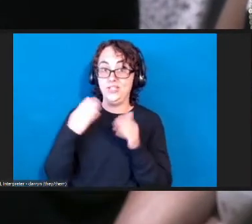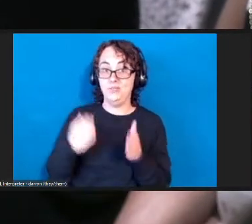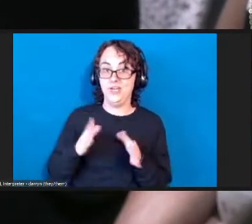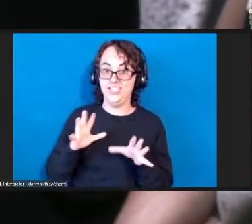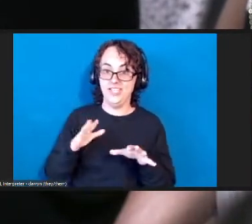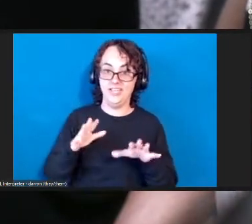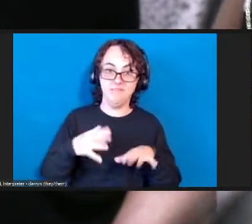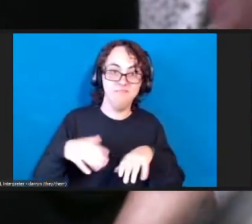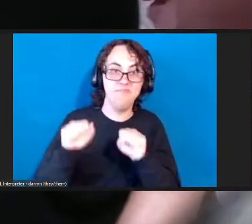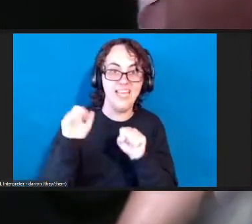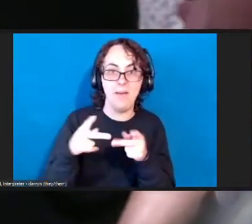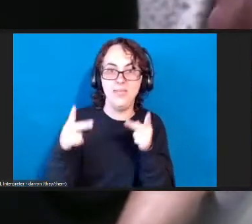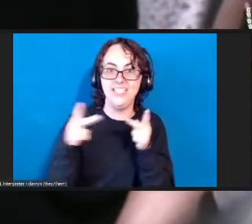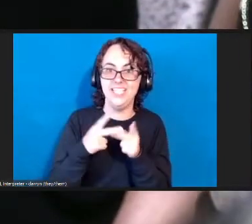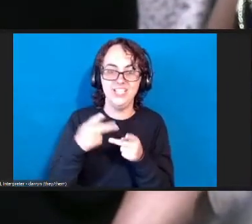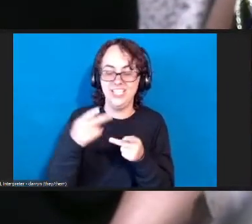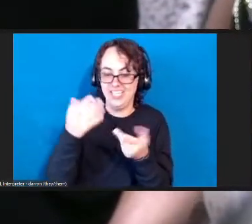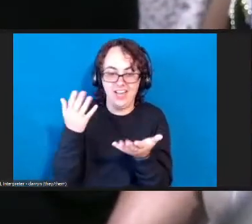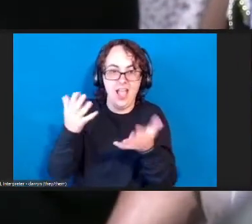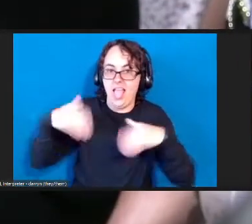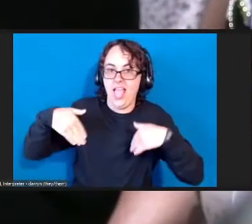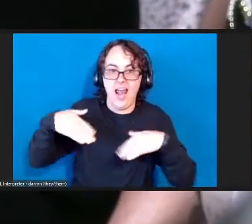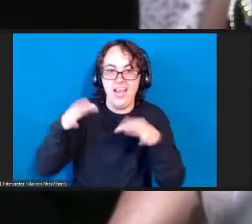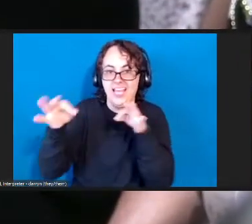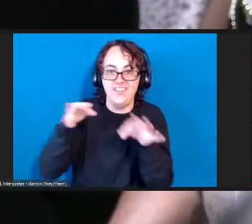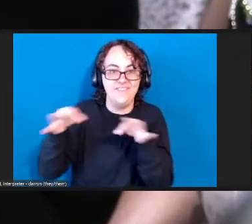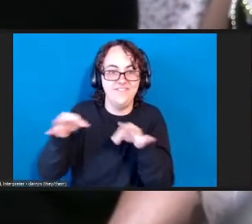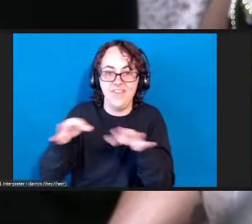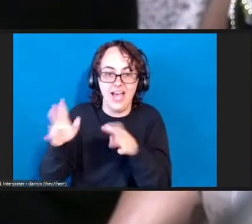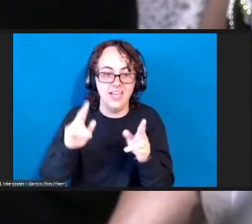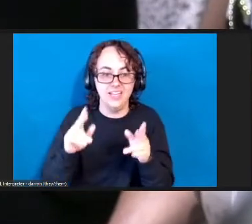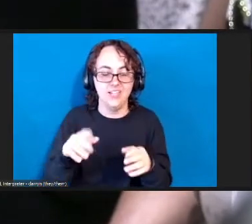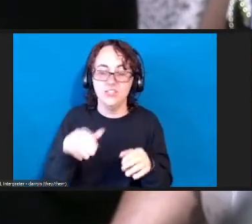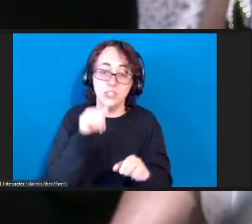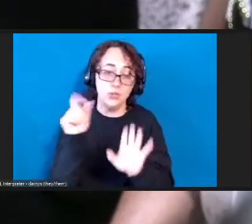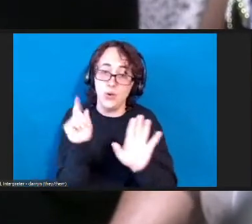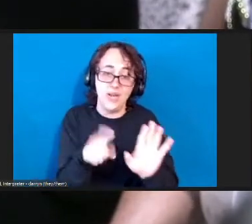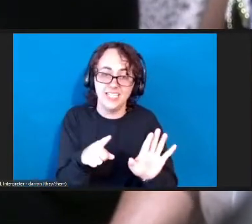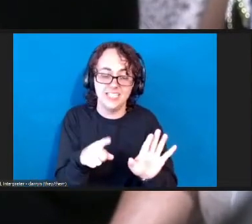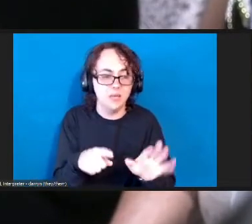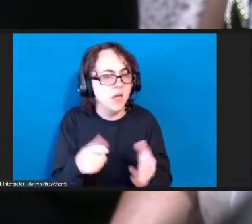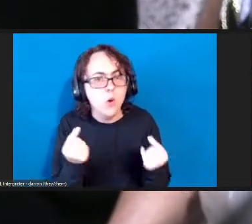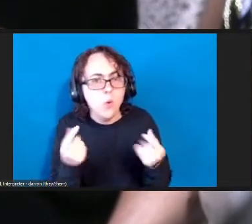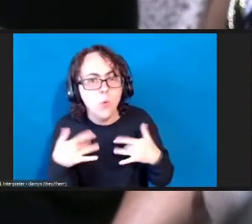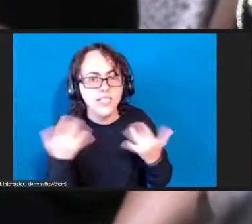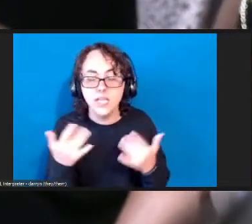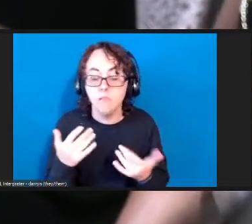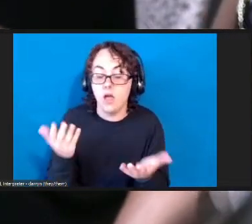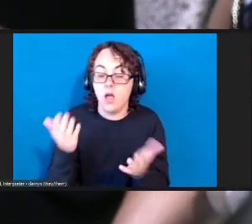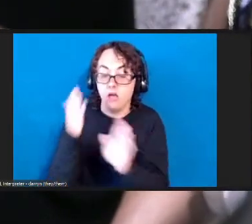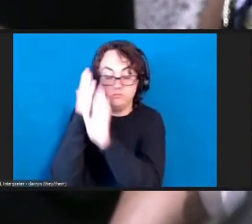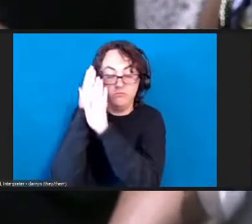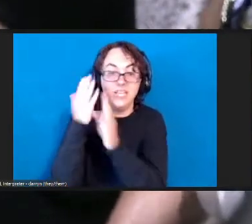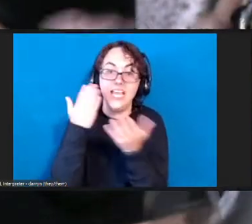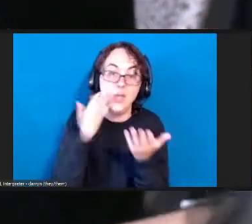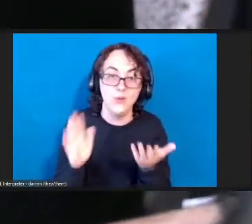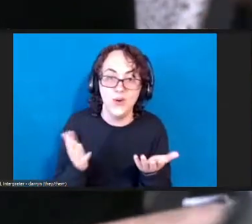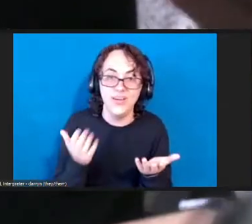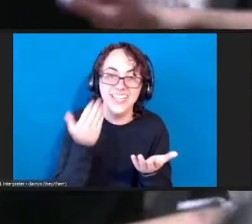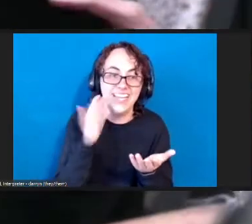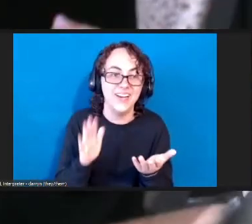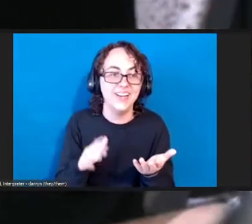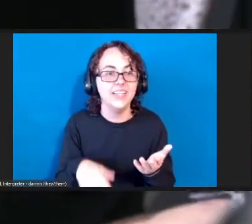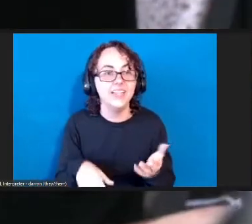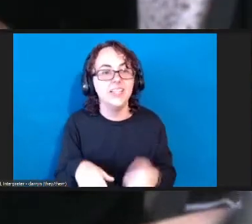don't ask. People are like, what are you doing? I'm like, I don't, you know, gay stuff. Just gay stuff. Don't ask. Don't